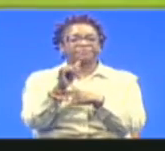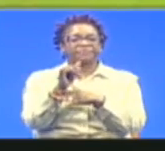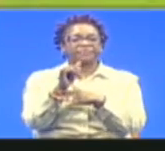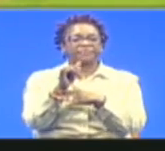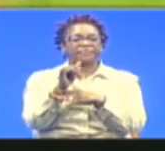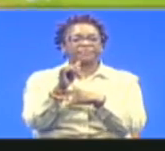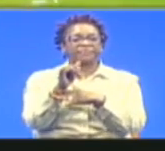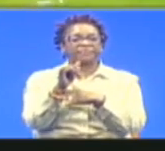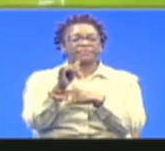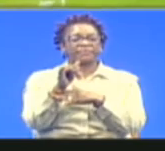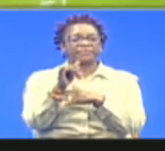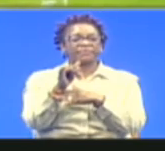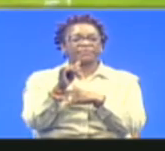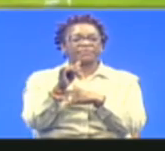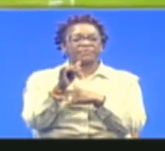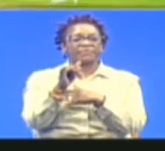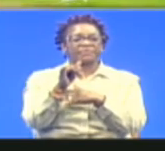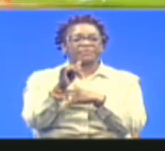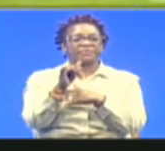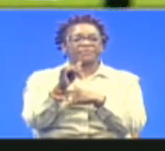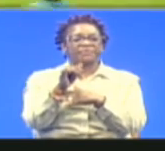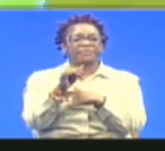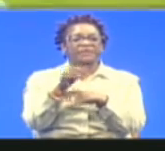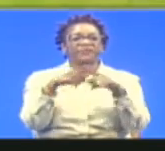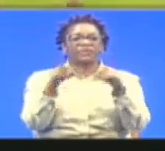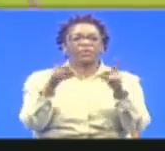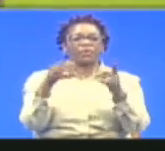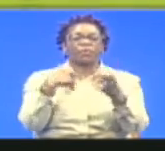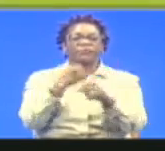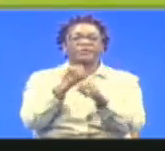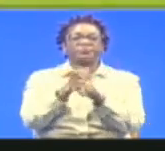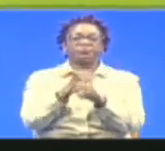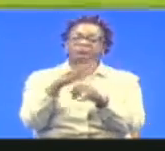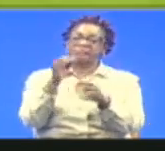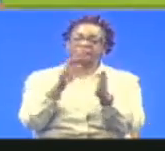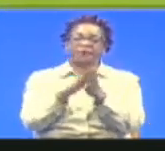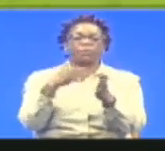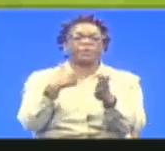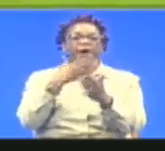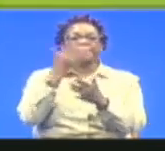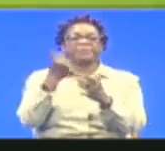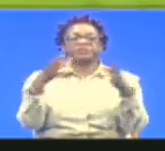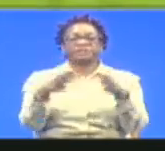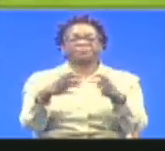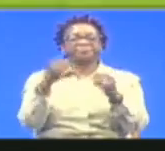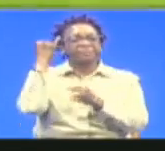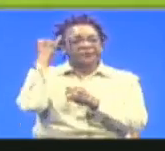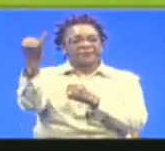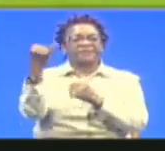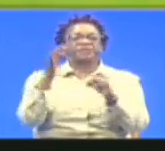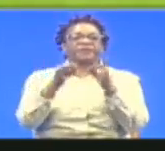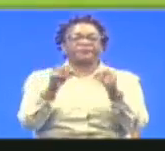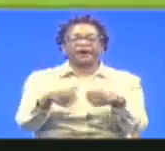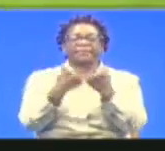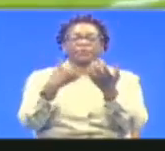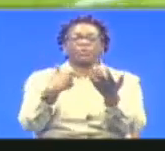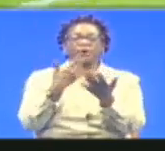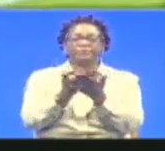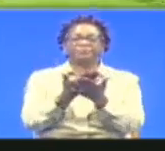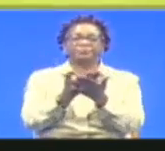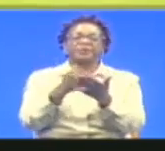to the dressing room, I told the boys, even though we're down 1-0 down, but we're still a better team. So imagine if we were leading, how would